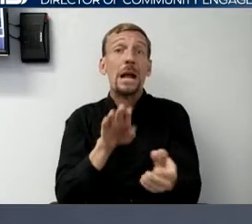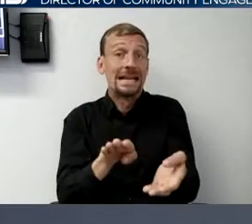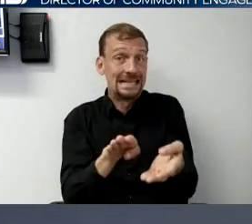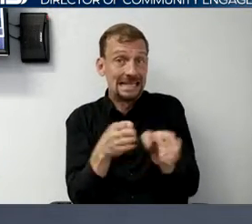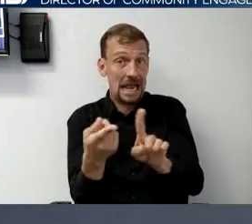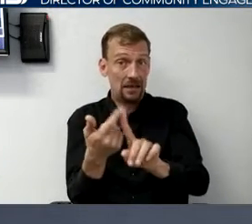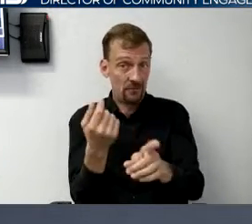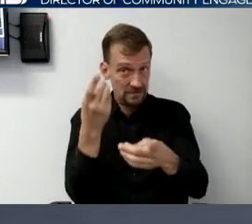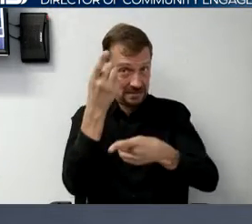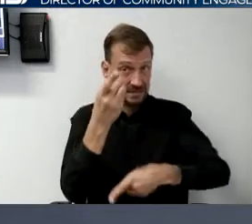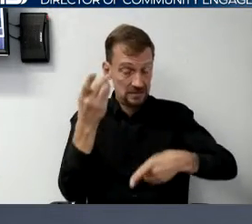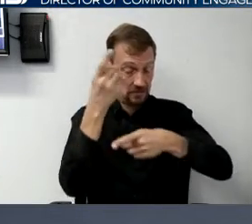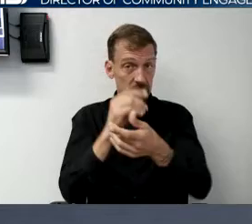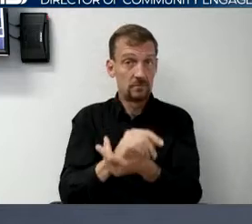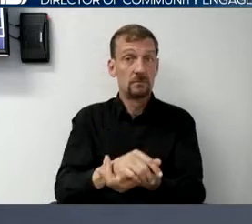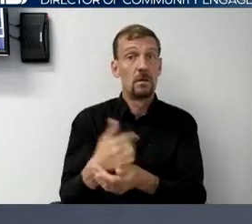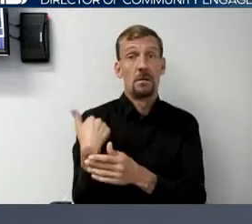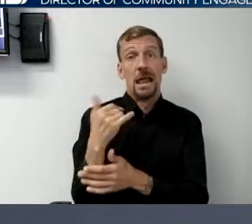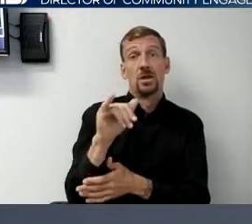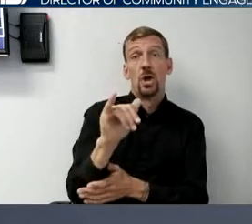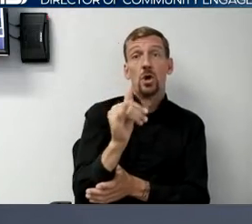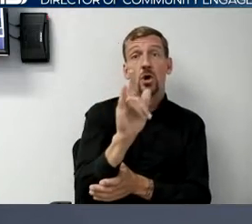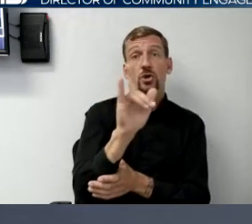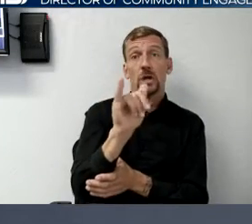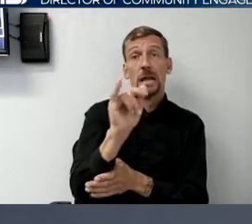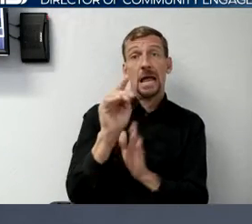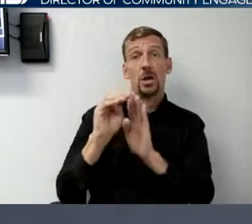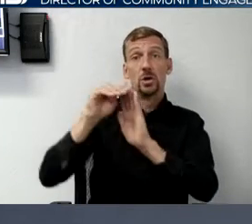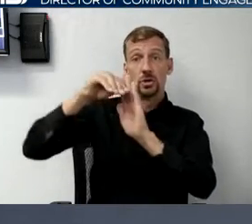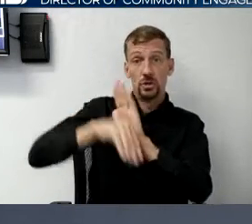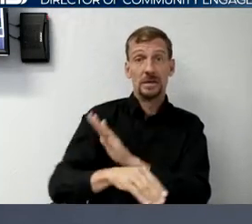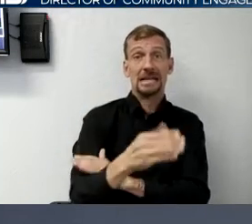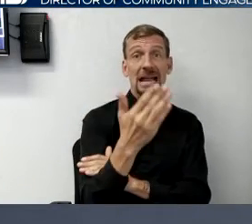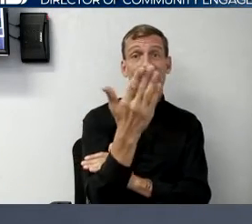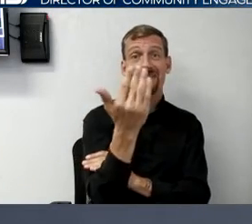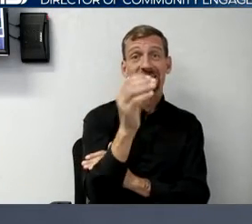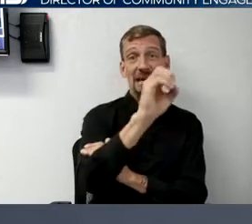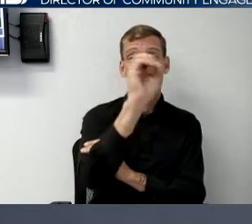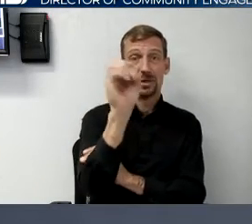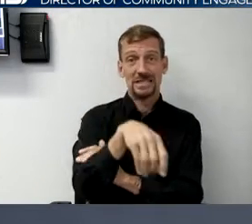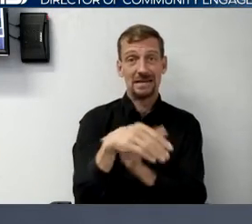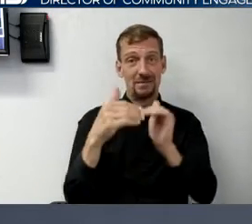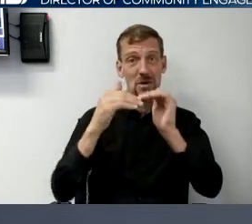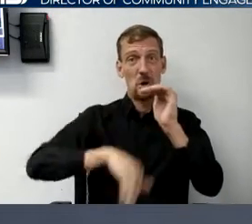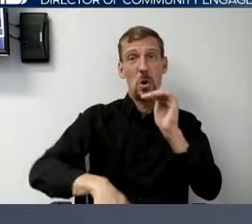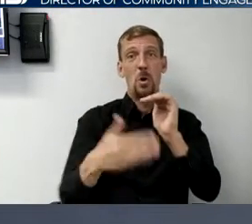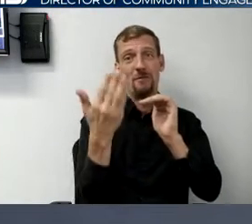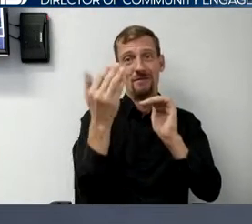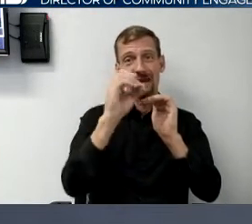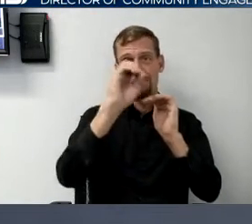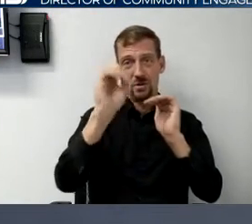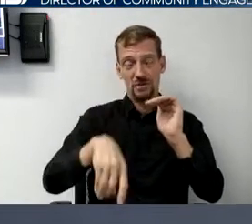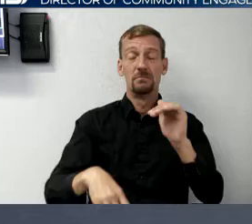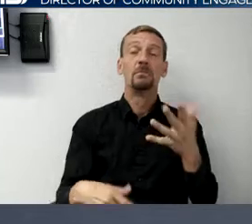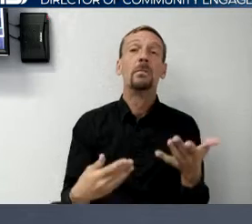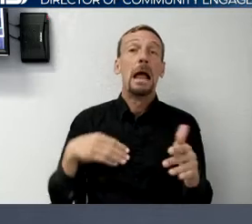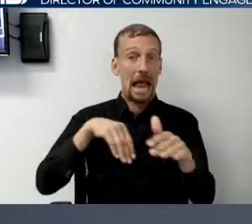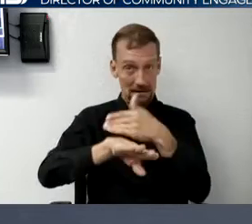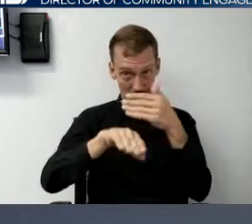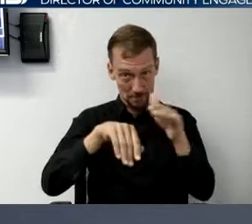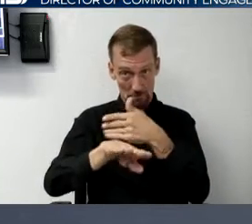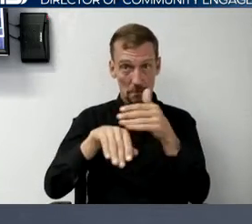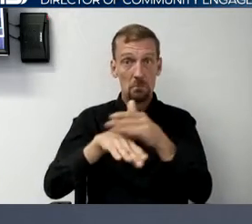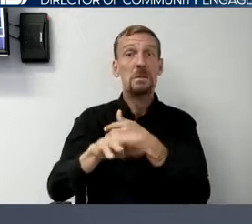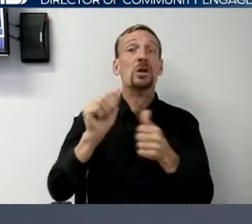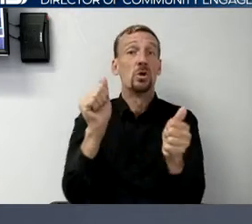the disease, and in July we saw that number dip below 15%. Readmission rates of COVID patients